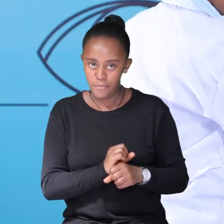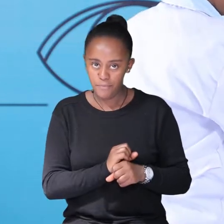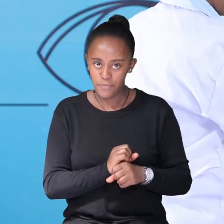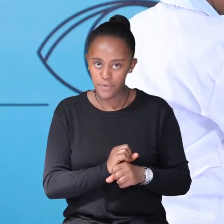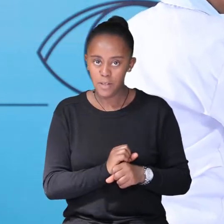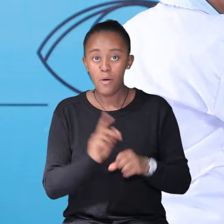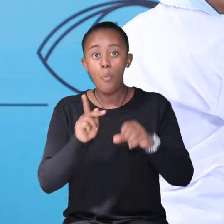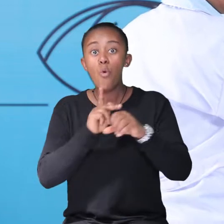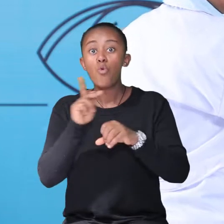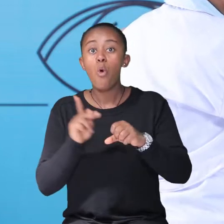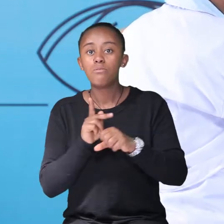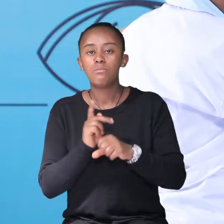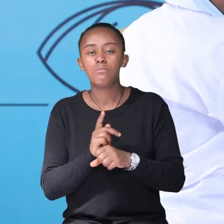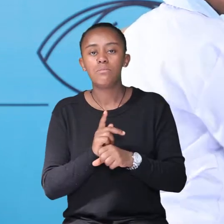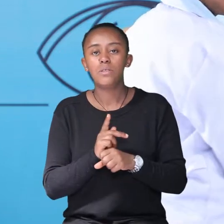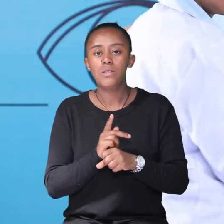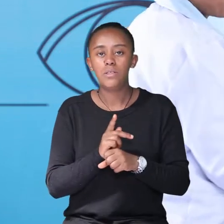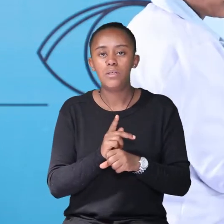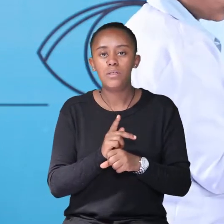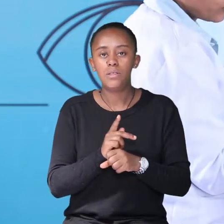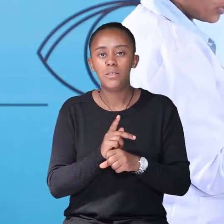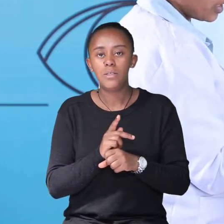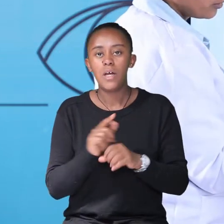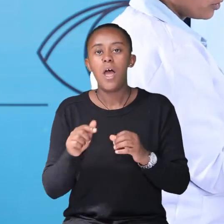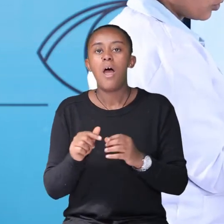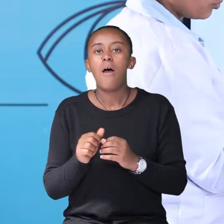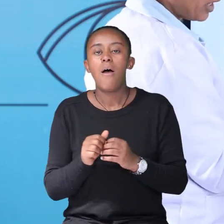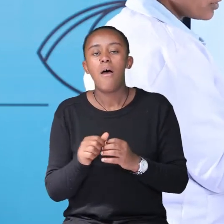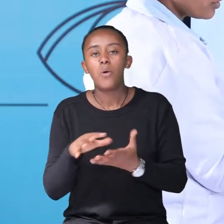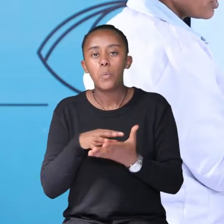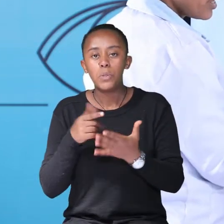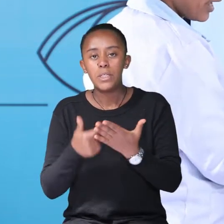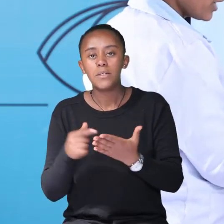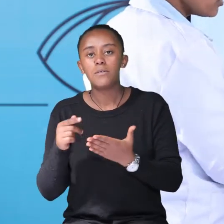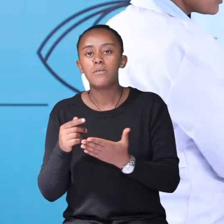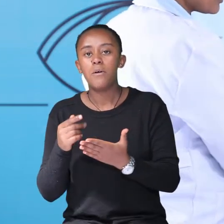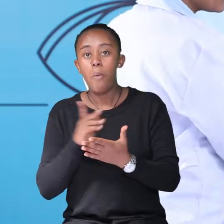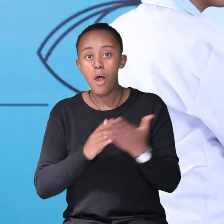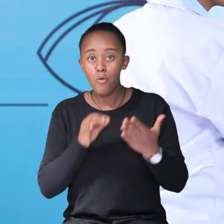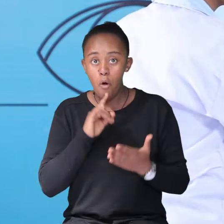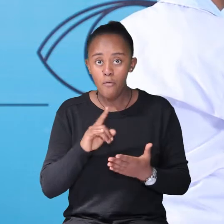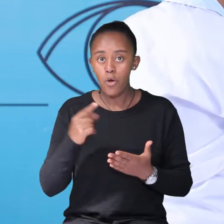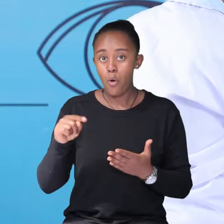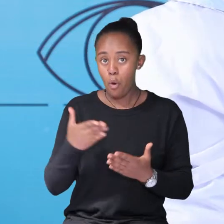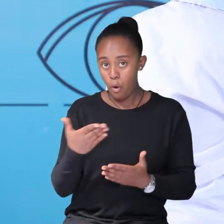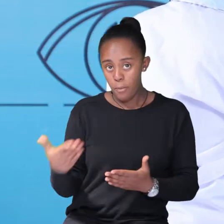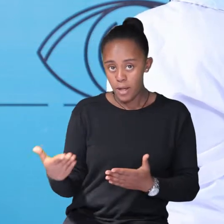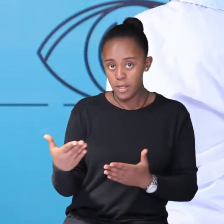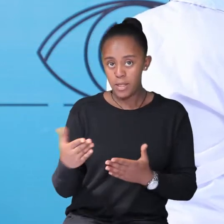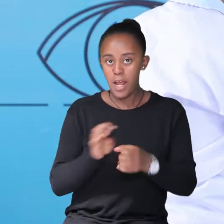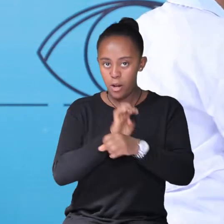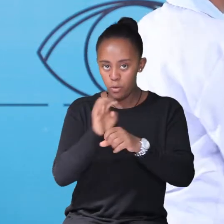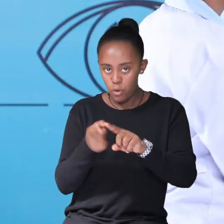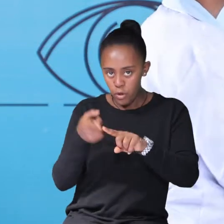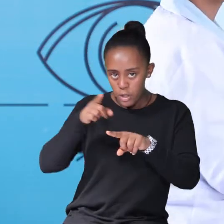protons will be accumulate in this part of the chloroplast, and the electrons will